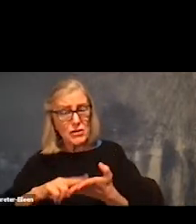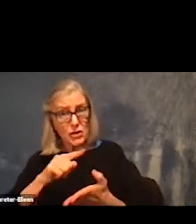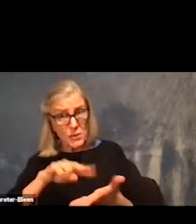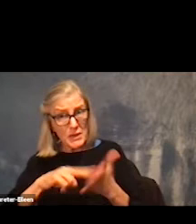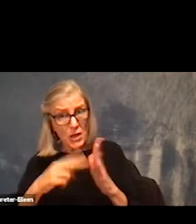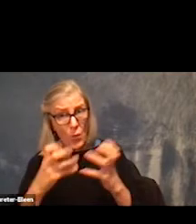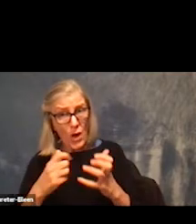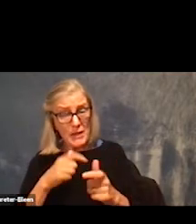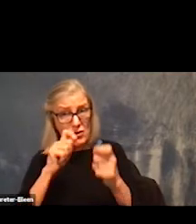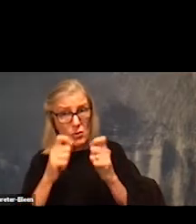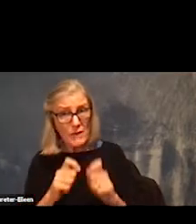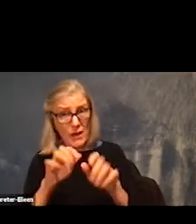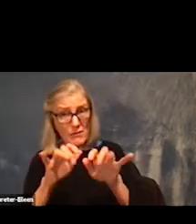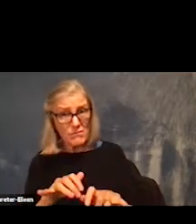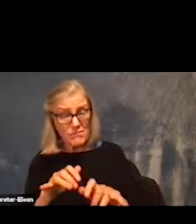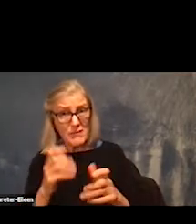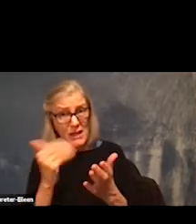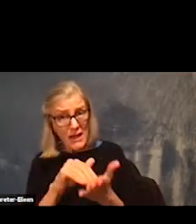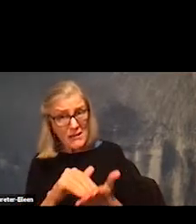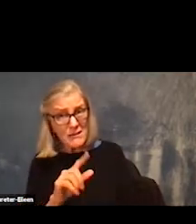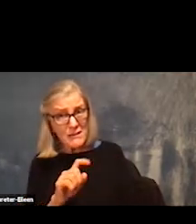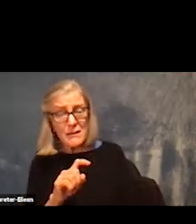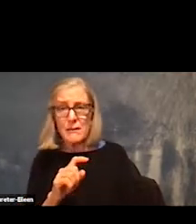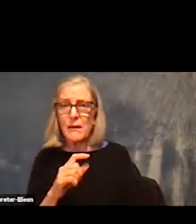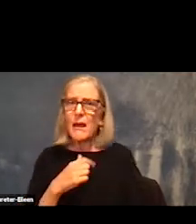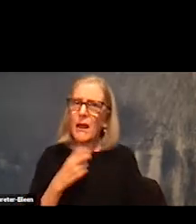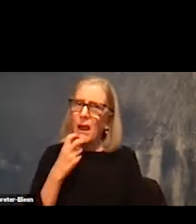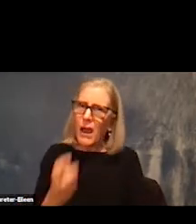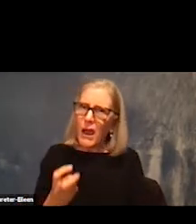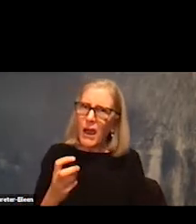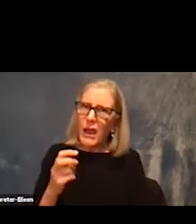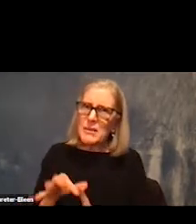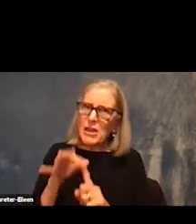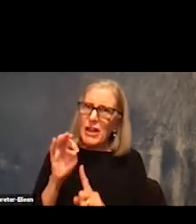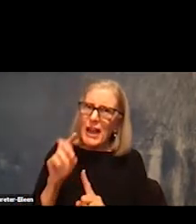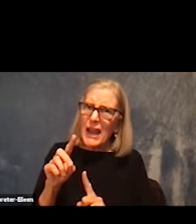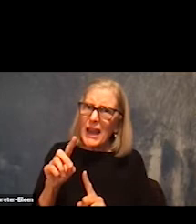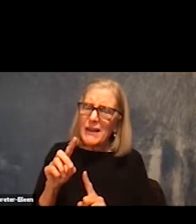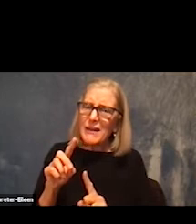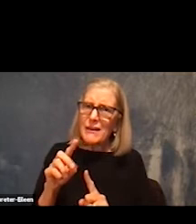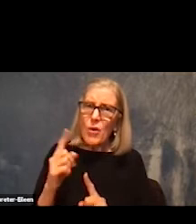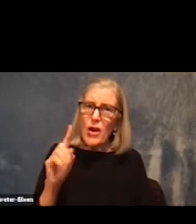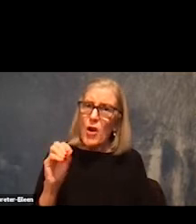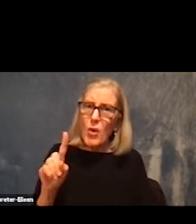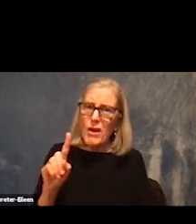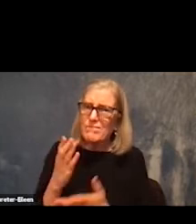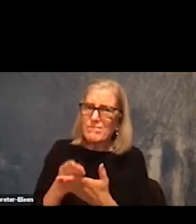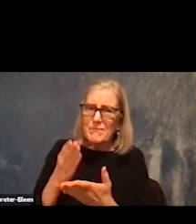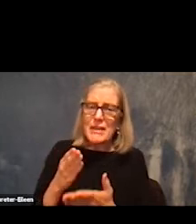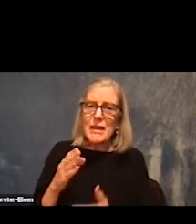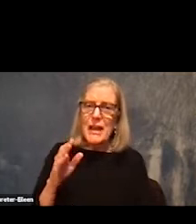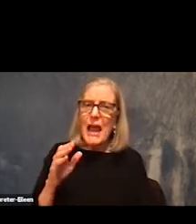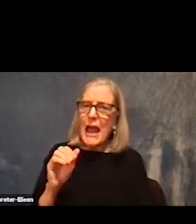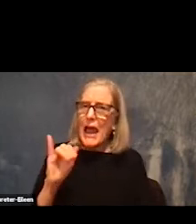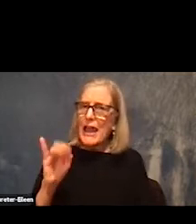I couldn't believe it. Special Ed 101 fact, the IEP is draft until the team discusses it. This was the